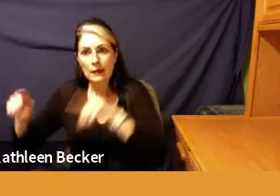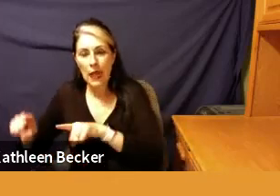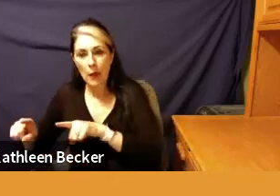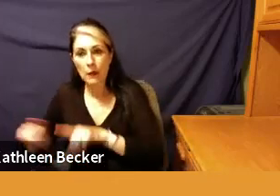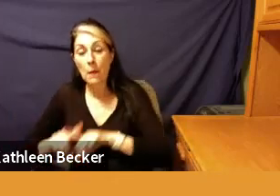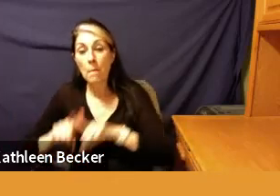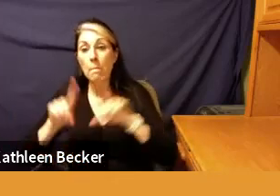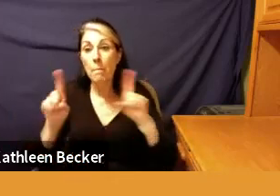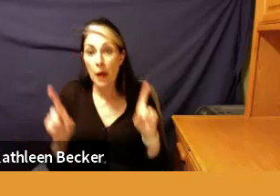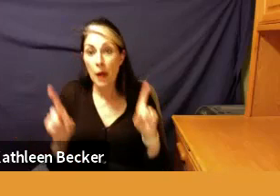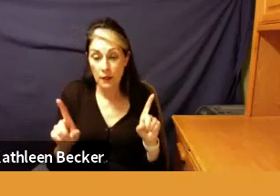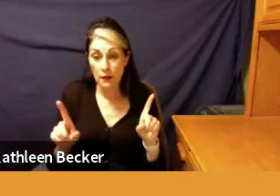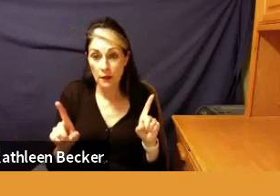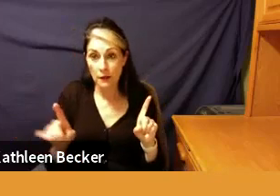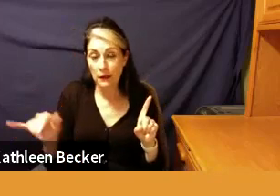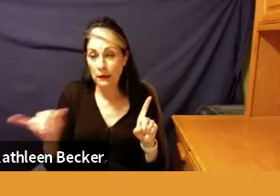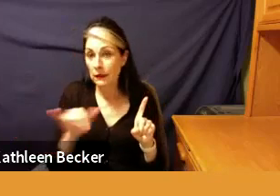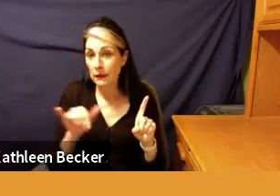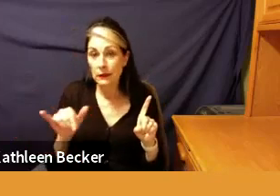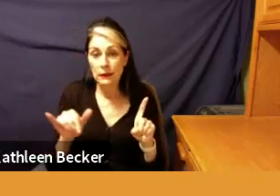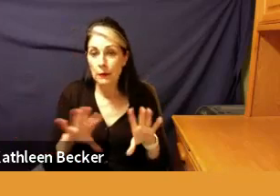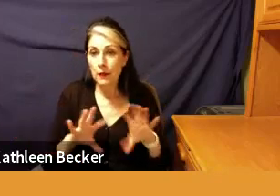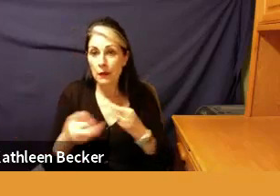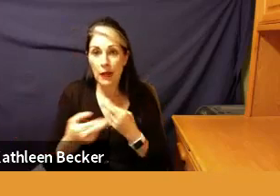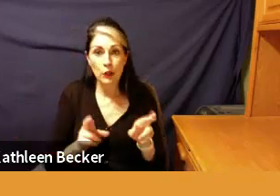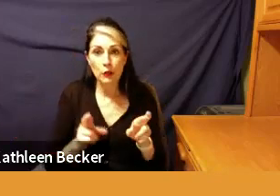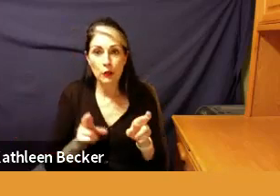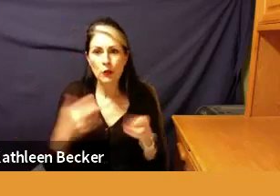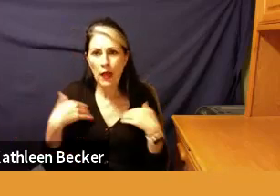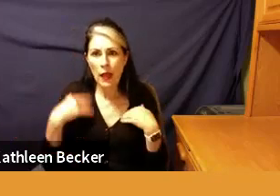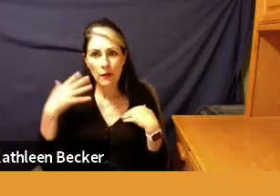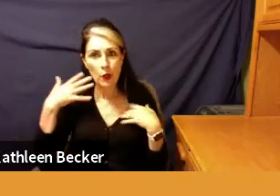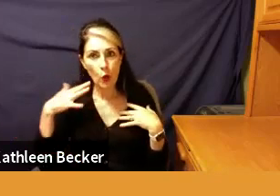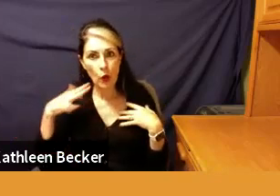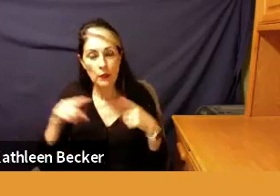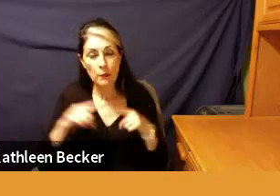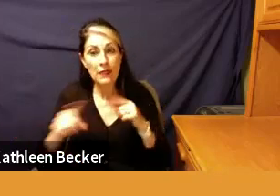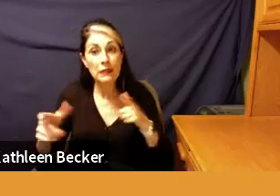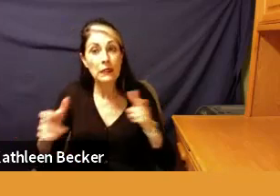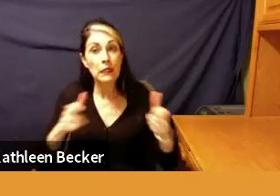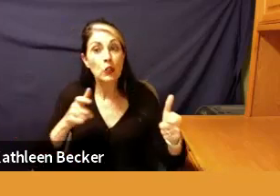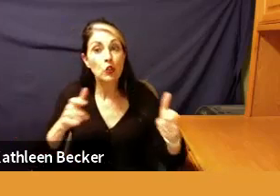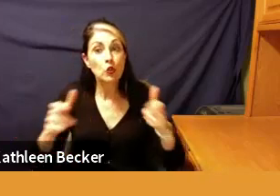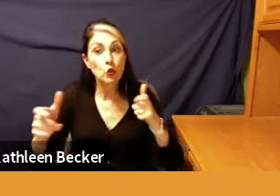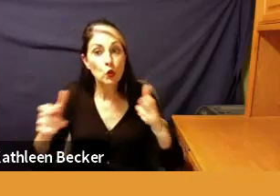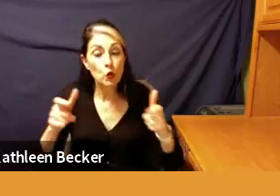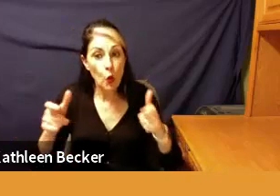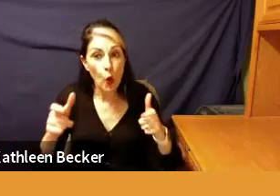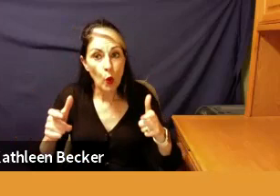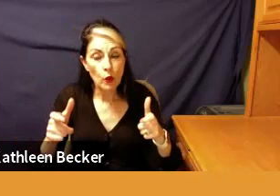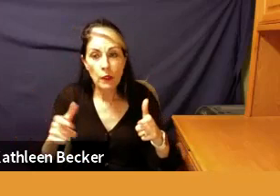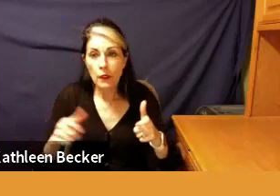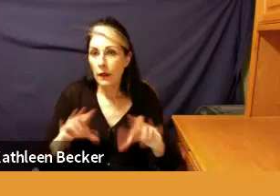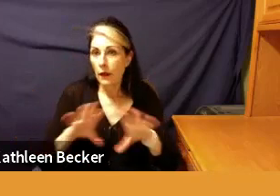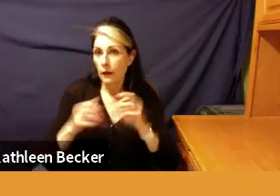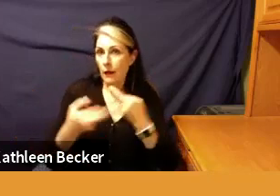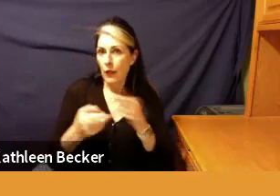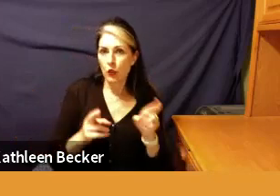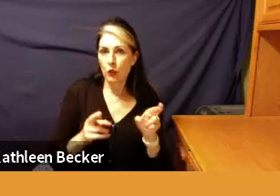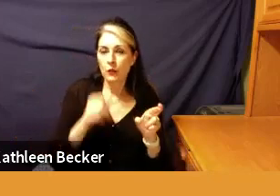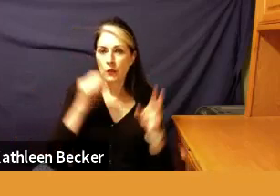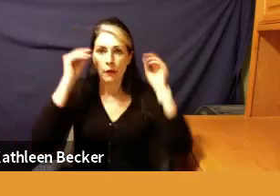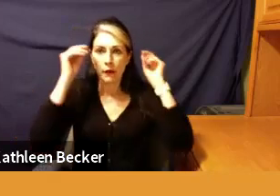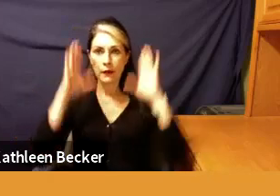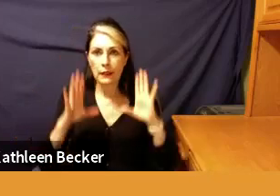But just like a classroom, there's some noise in the class, but it's controlled. So there's not, in the classroom, there's not like the teacher's